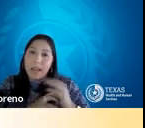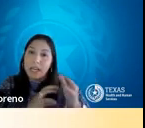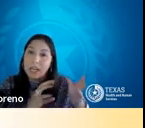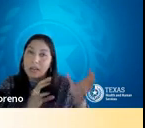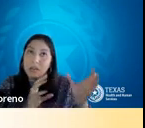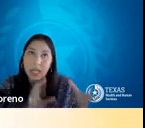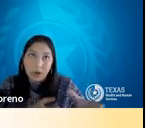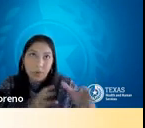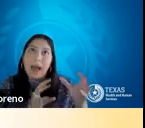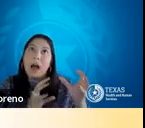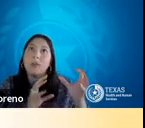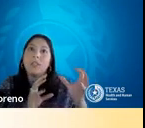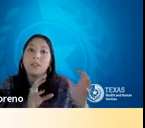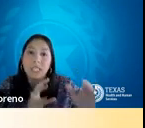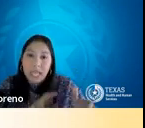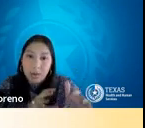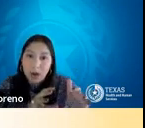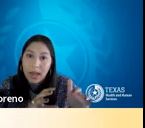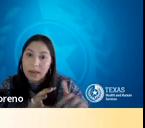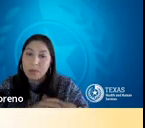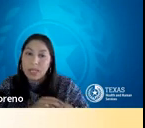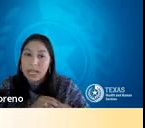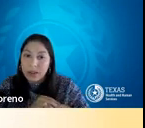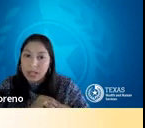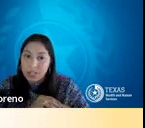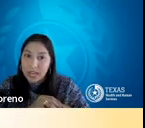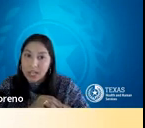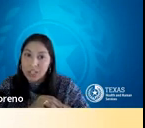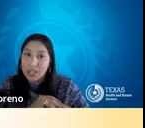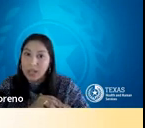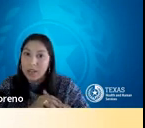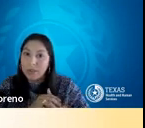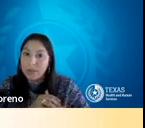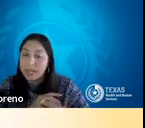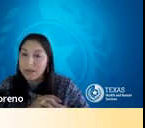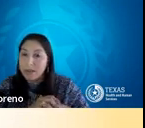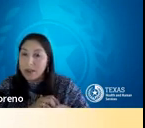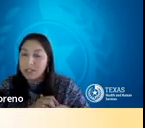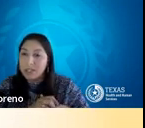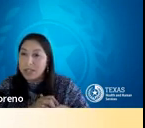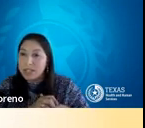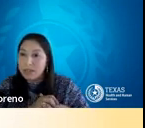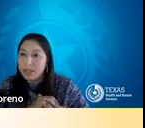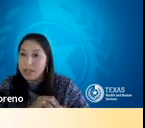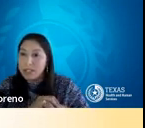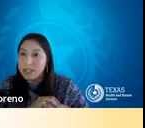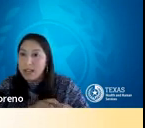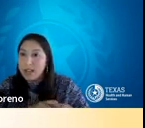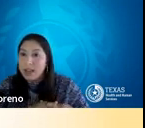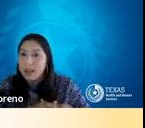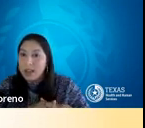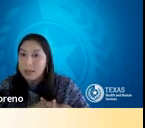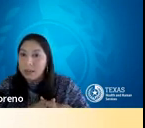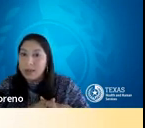by providing year-round statewide retailer education and other related monitoring